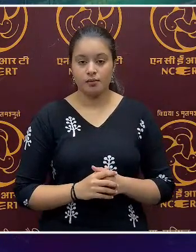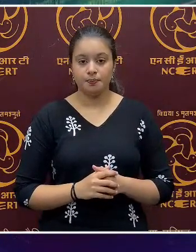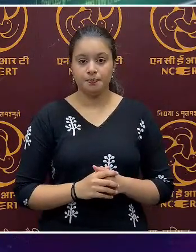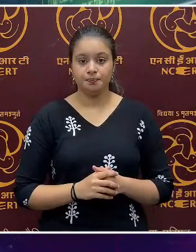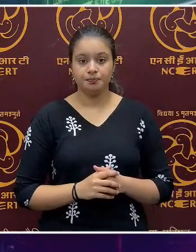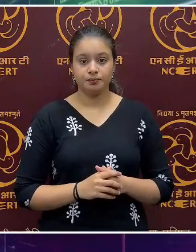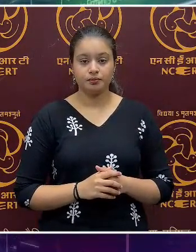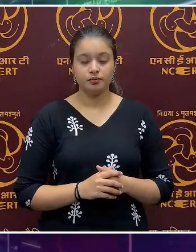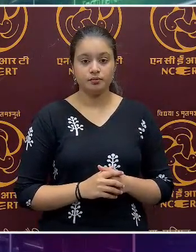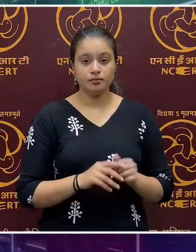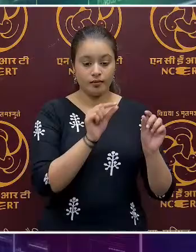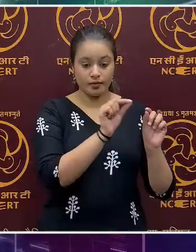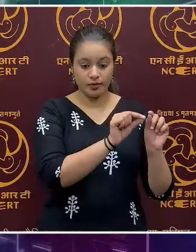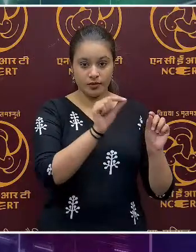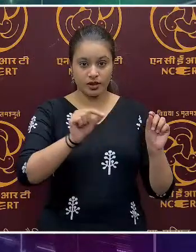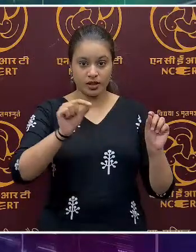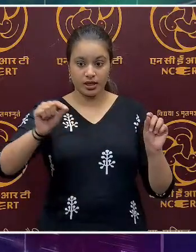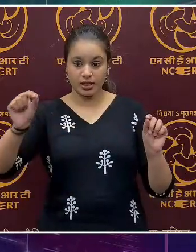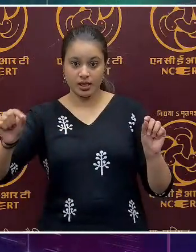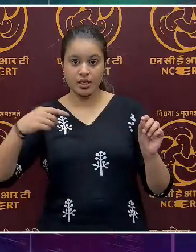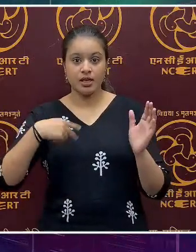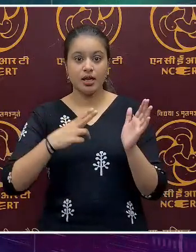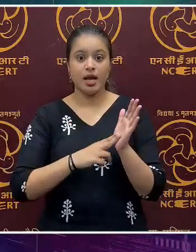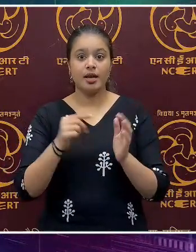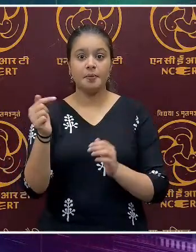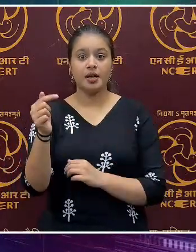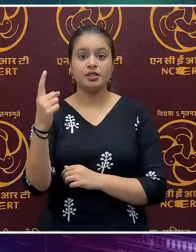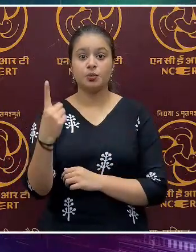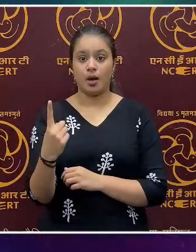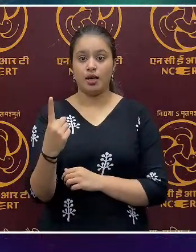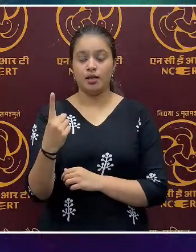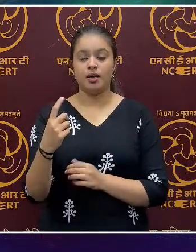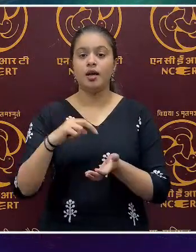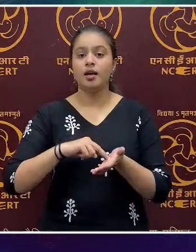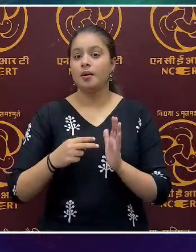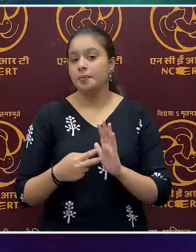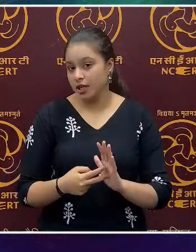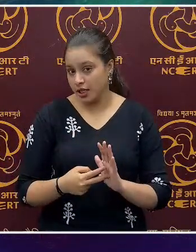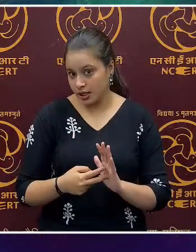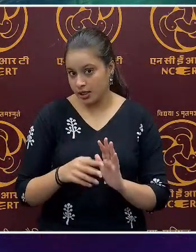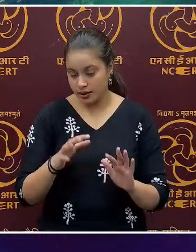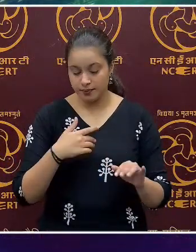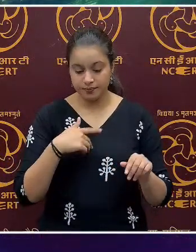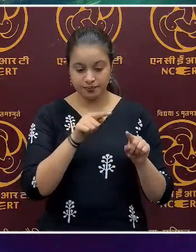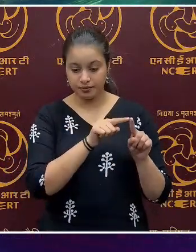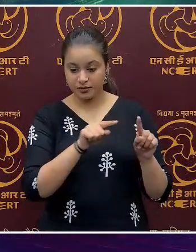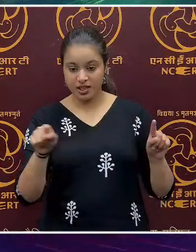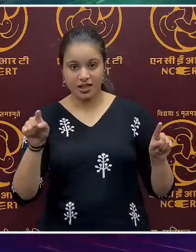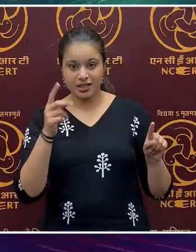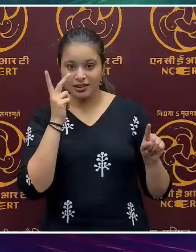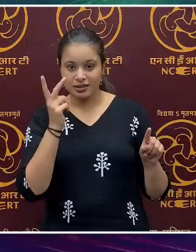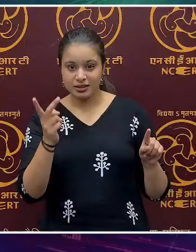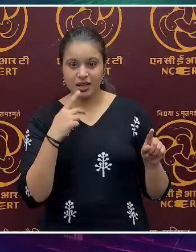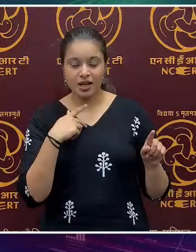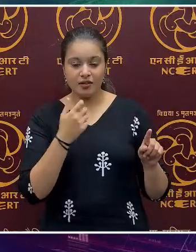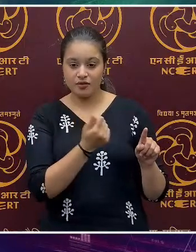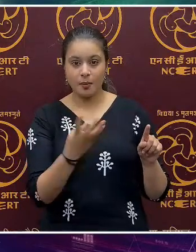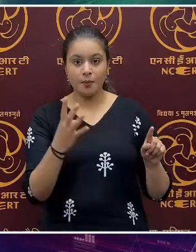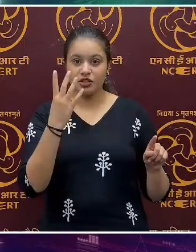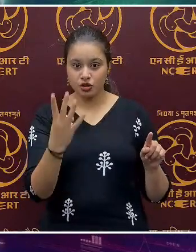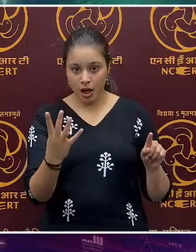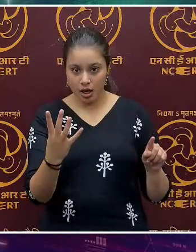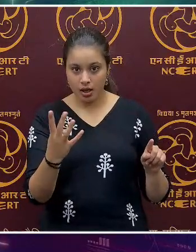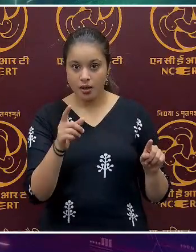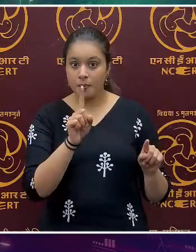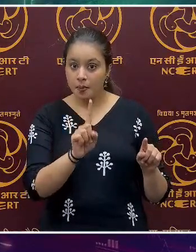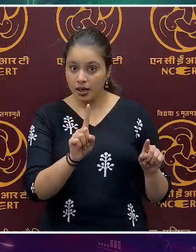will go to till n minus 1. N minus 1 means the length. Here you can see the array is 4 number,